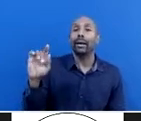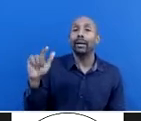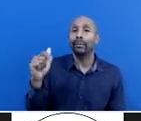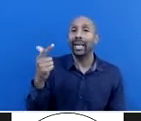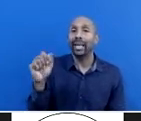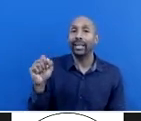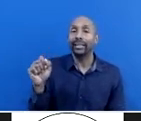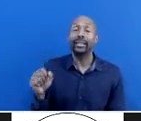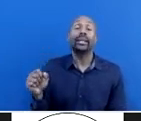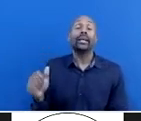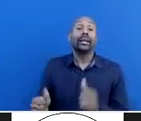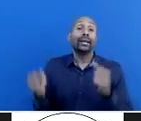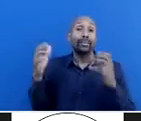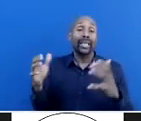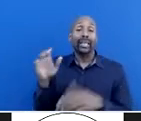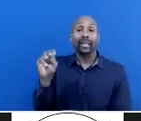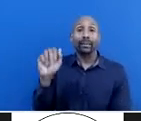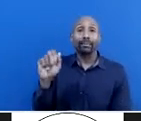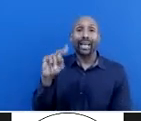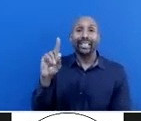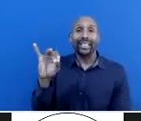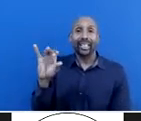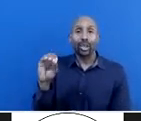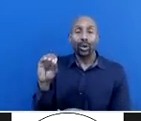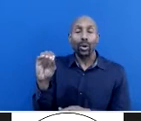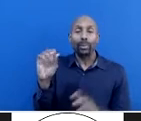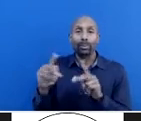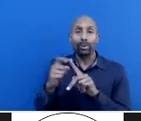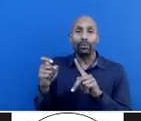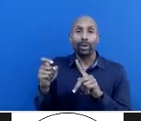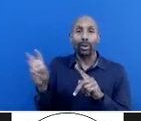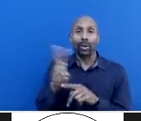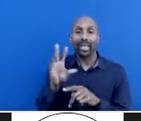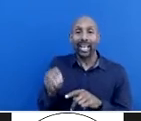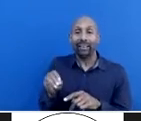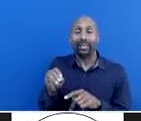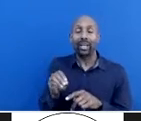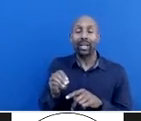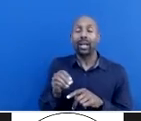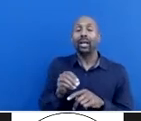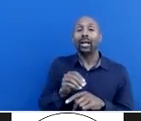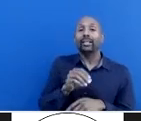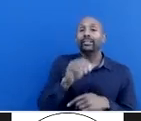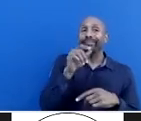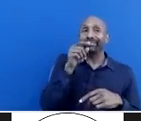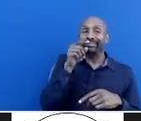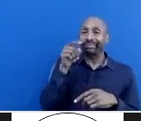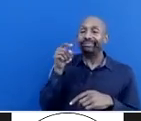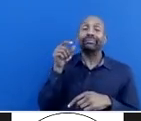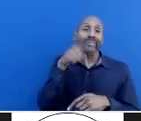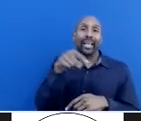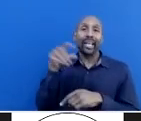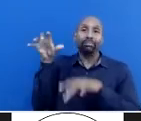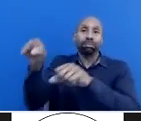Africa. Mandingo is not just the kind of boxing that you find in the movie Django. It's an actual reference to an